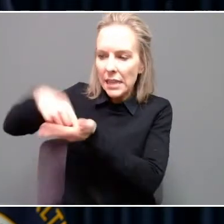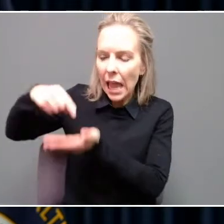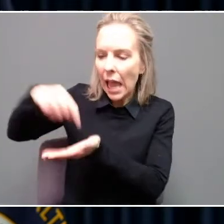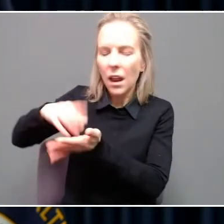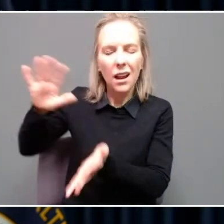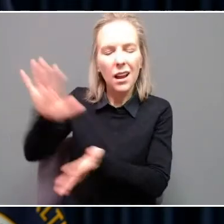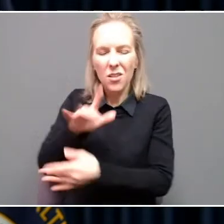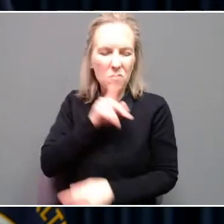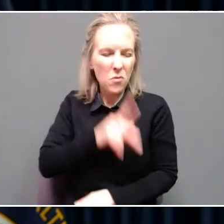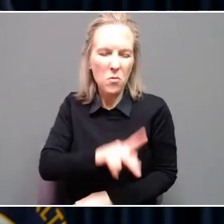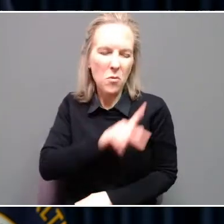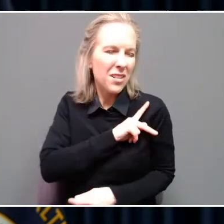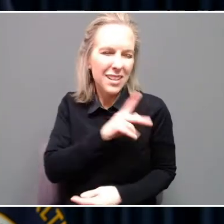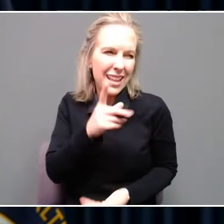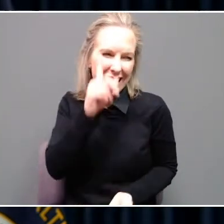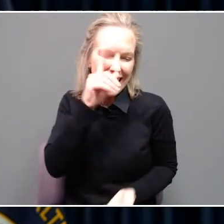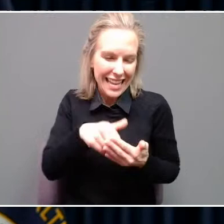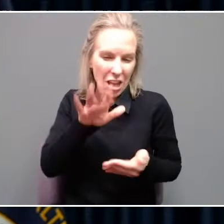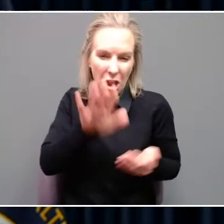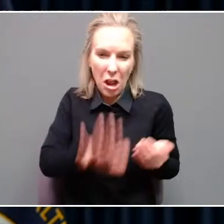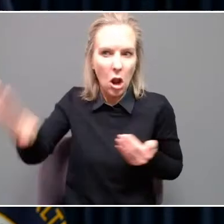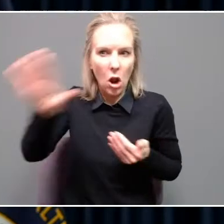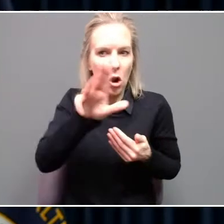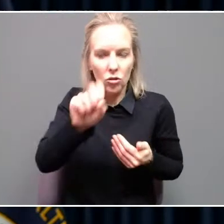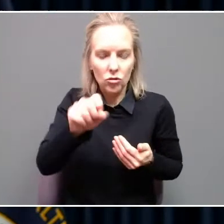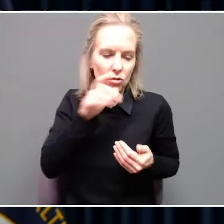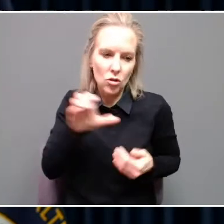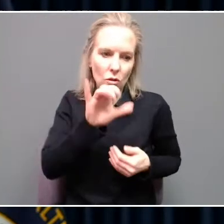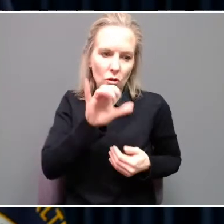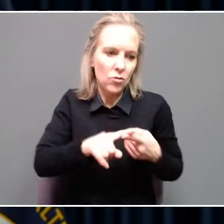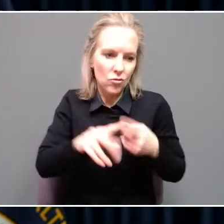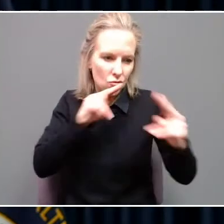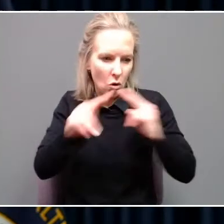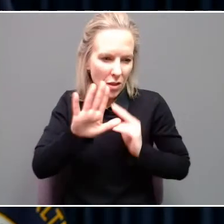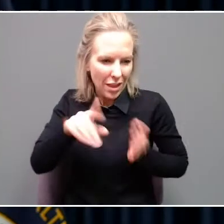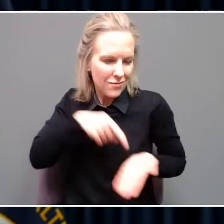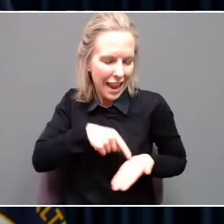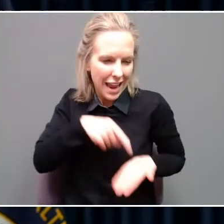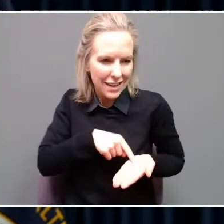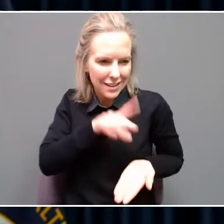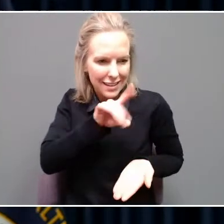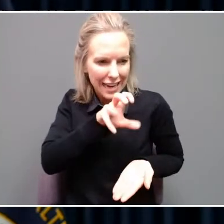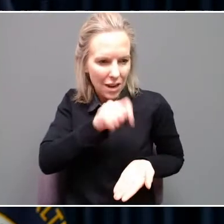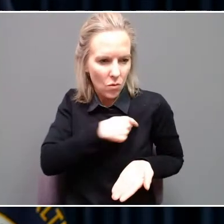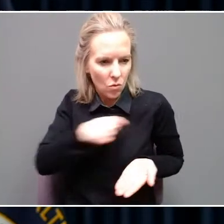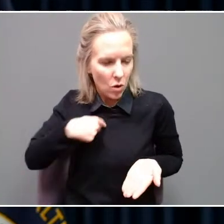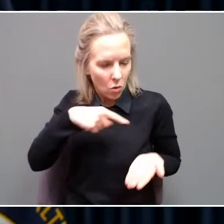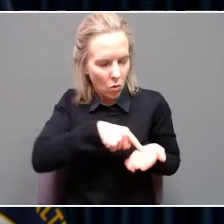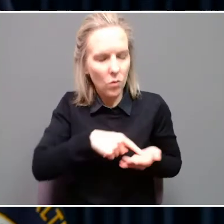any country, ought to be doing that. All right, Al Cross, Kentucky Health News.